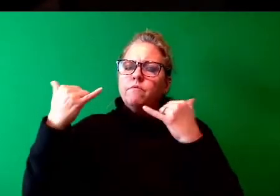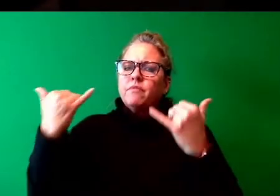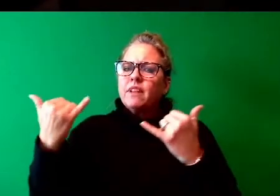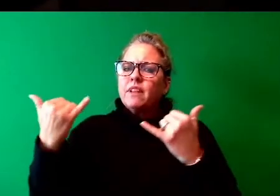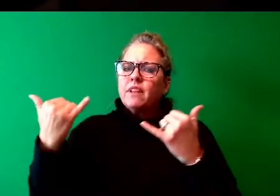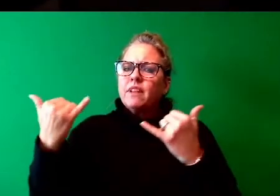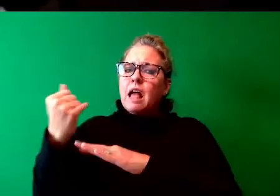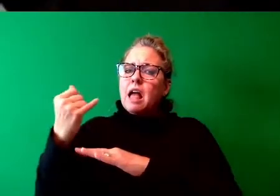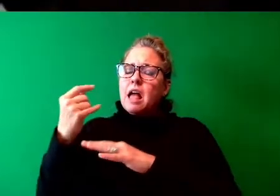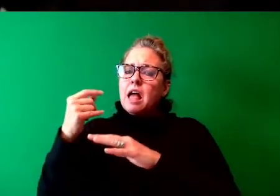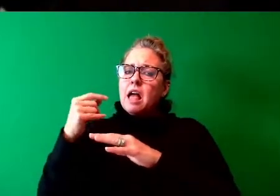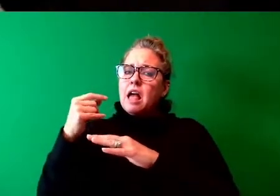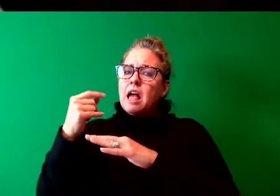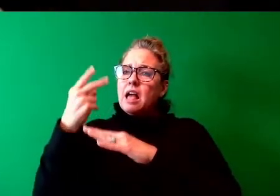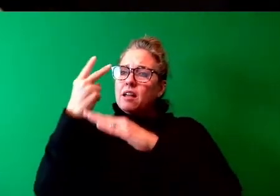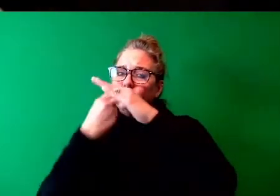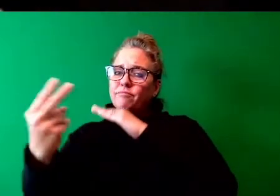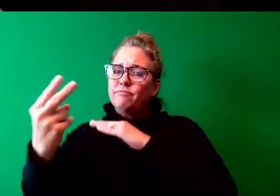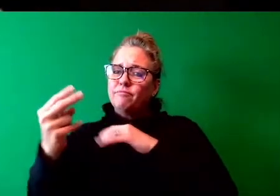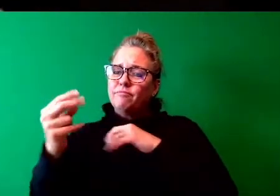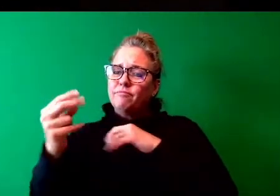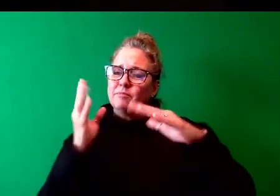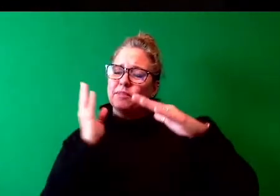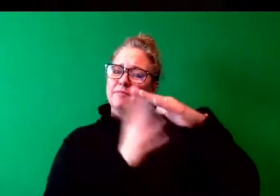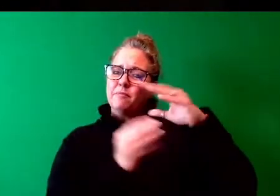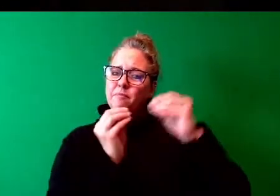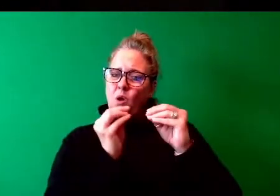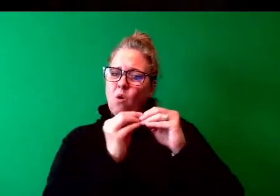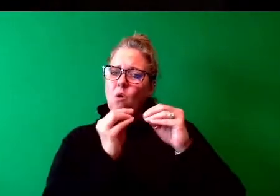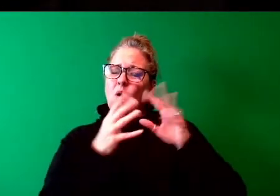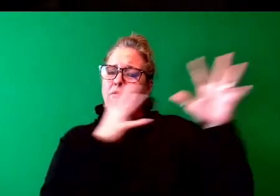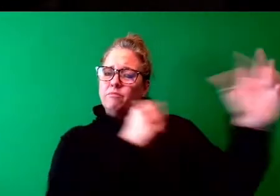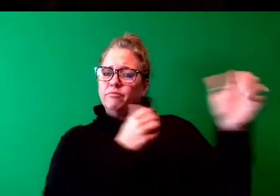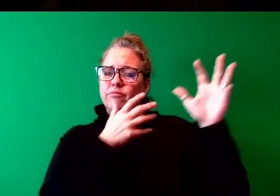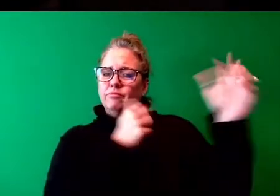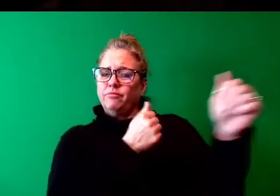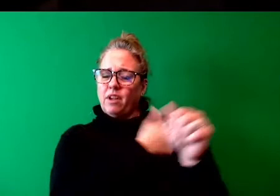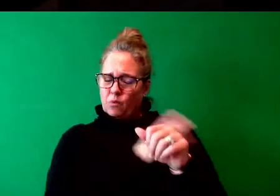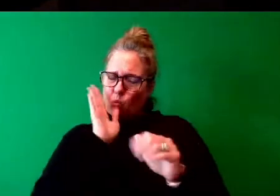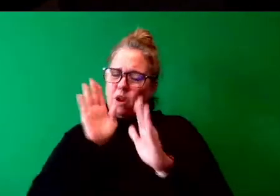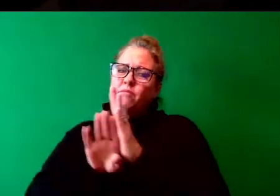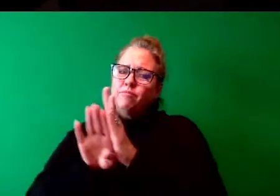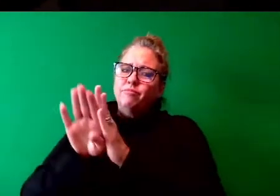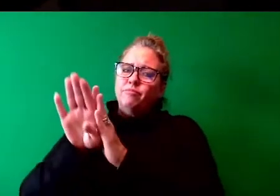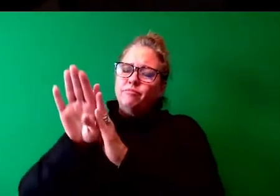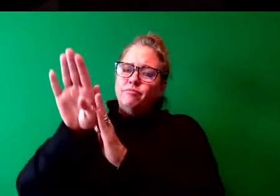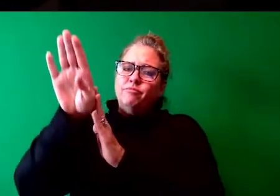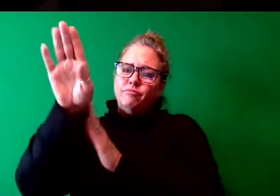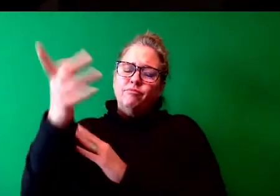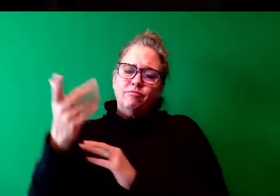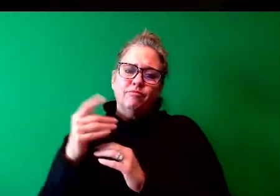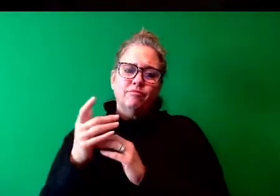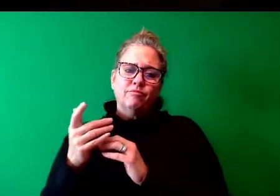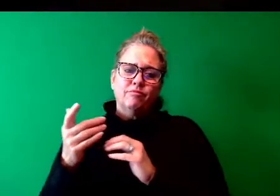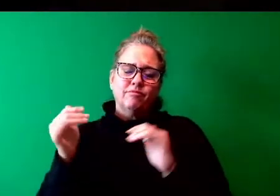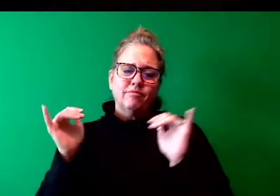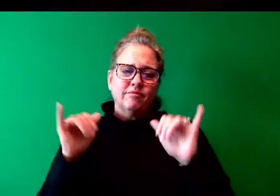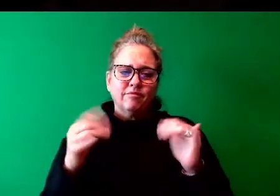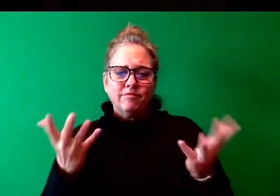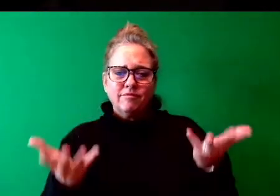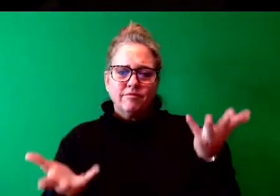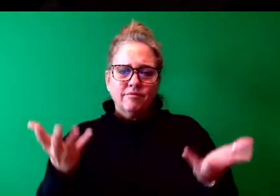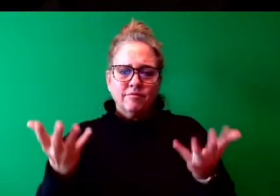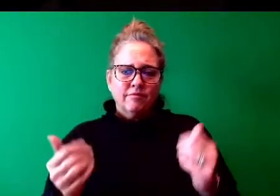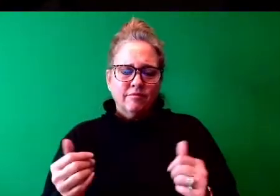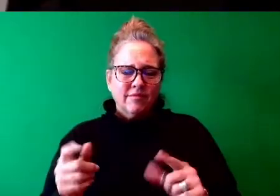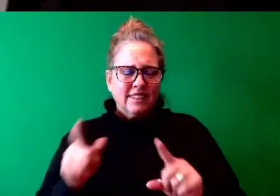we can anticipate that the ongoing hospitalizations and census will continue to track up in reflection of that. So